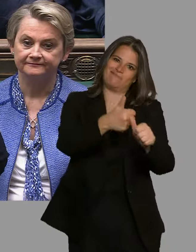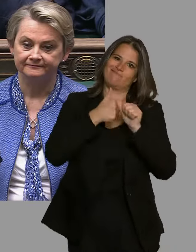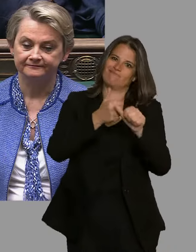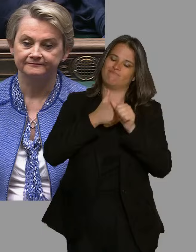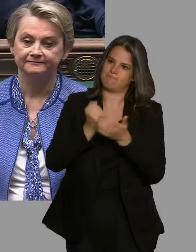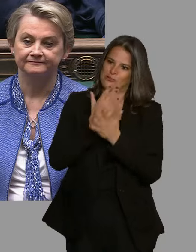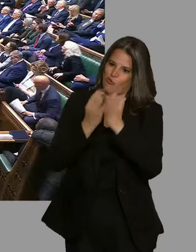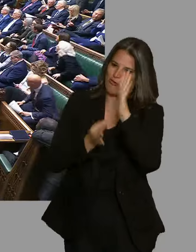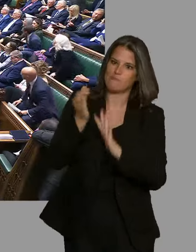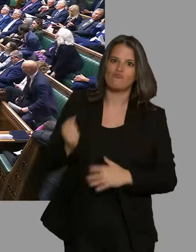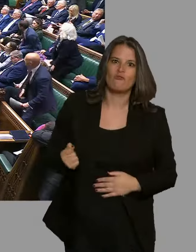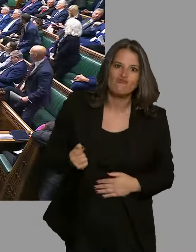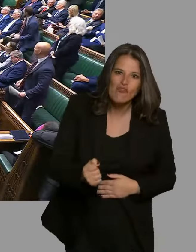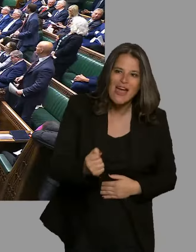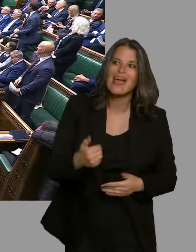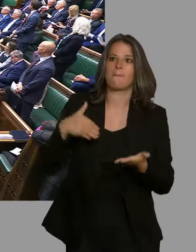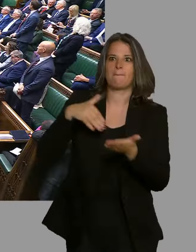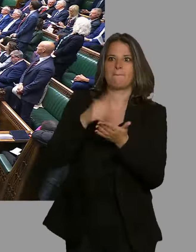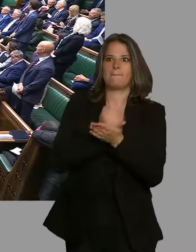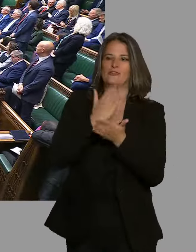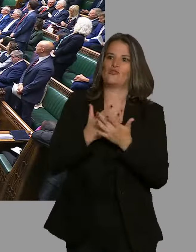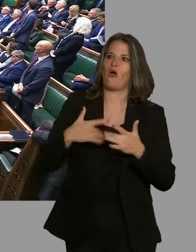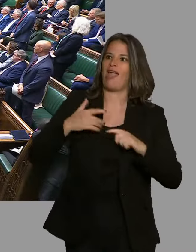case forward. Dr Neil Hudson.